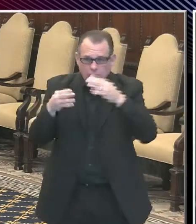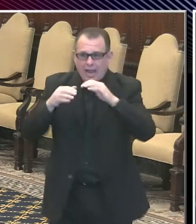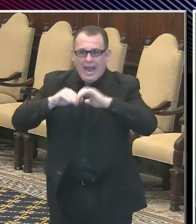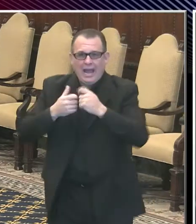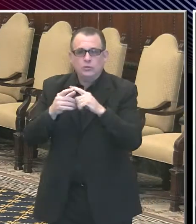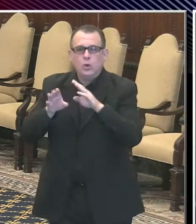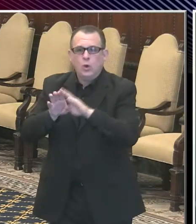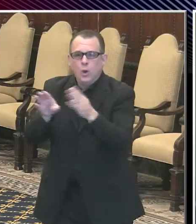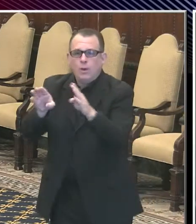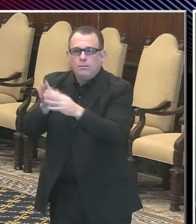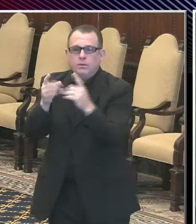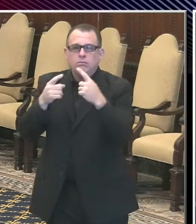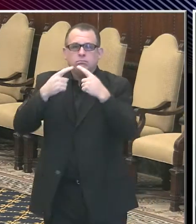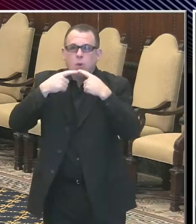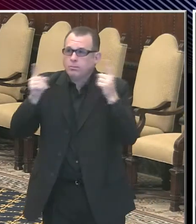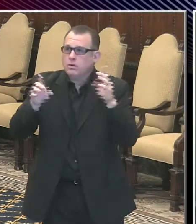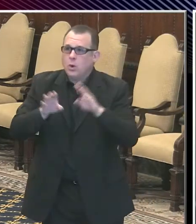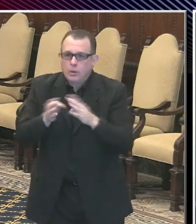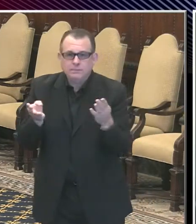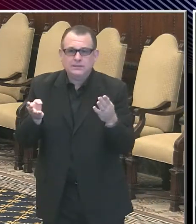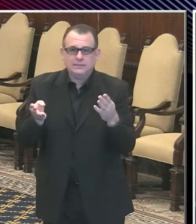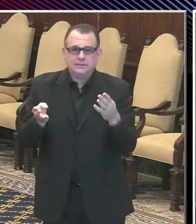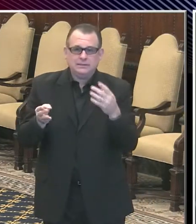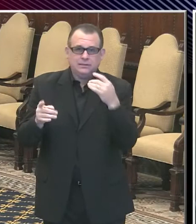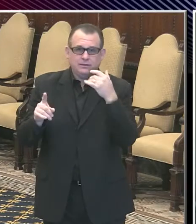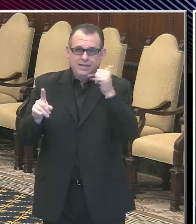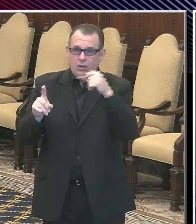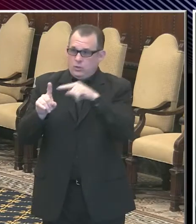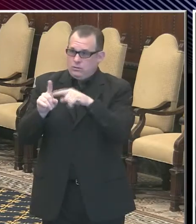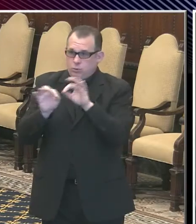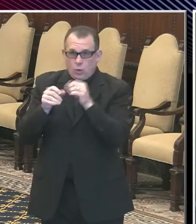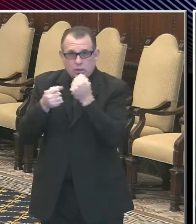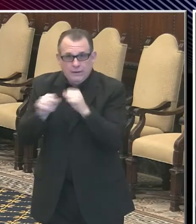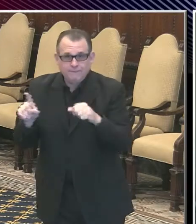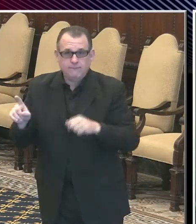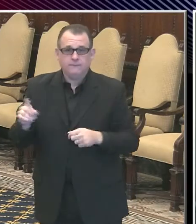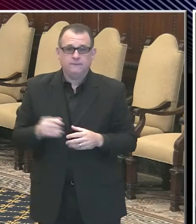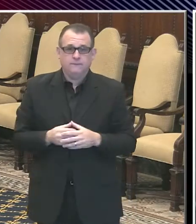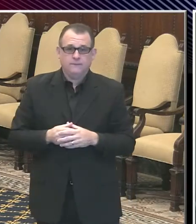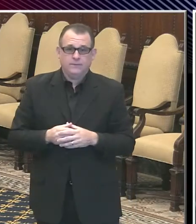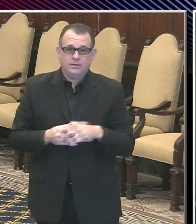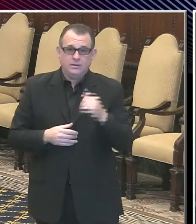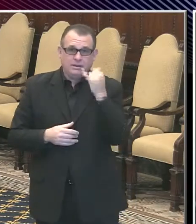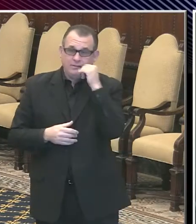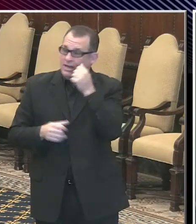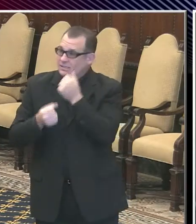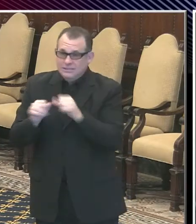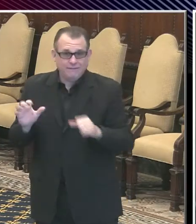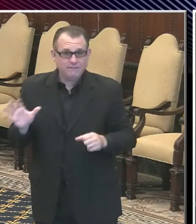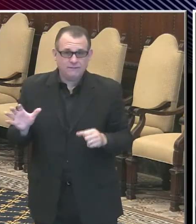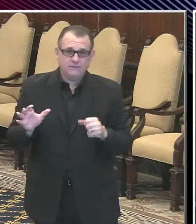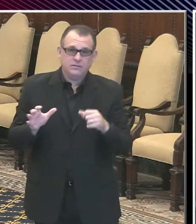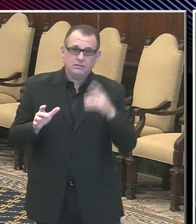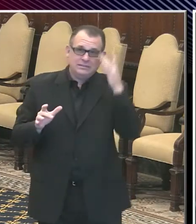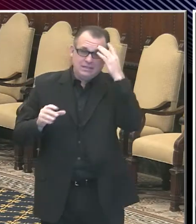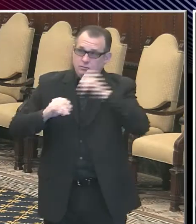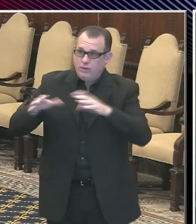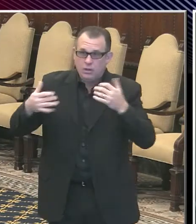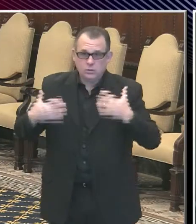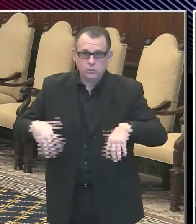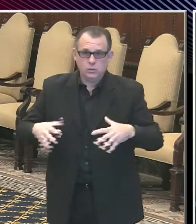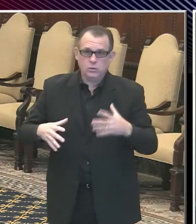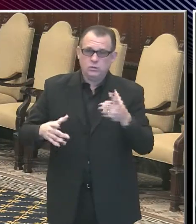do reopen, we know if we don't reopen in a safe way, the epidemic will return, and then we'll have to have another shutdown, and nobody wants to have that